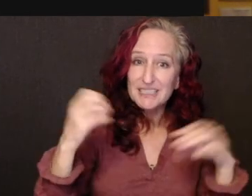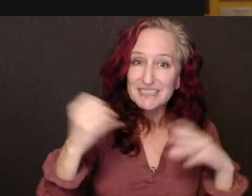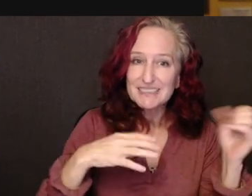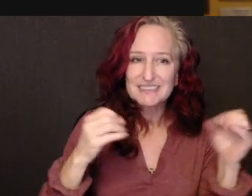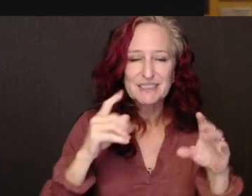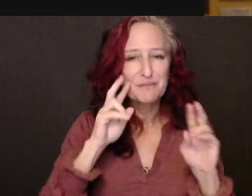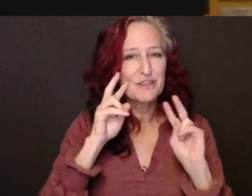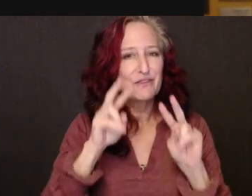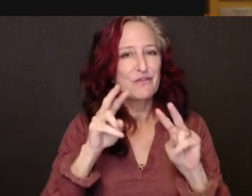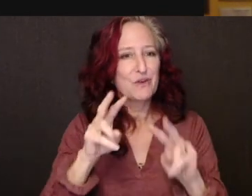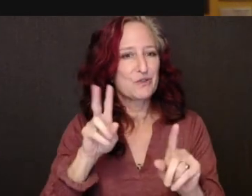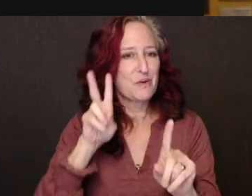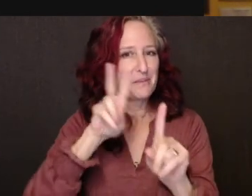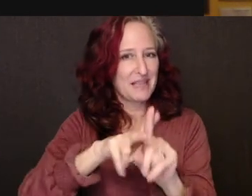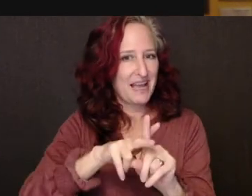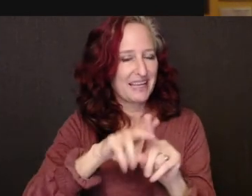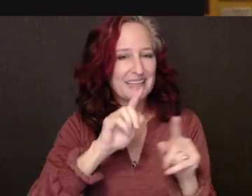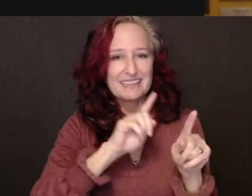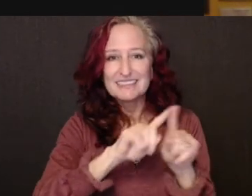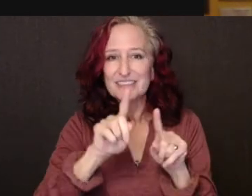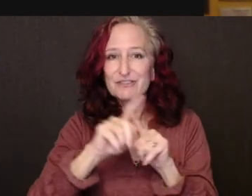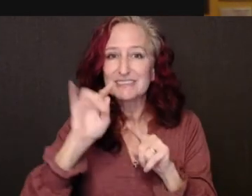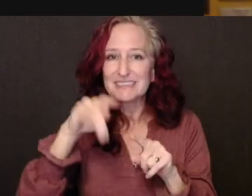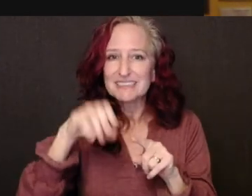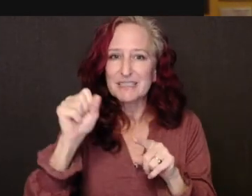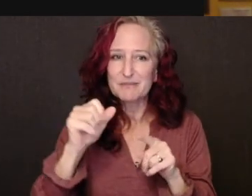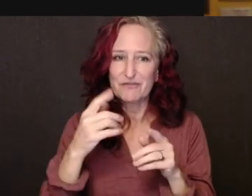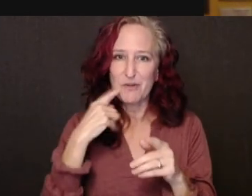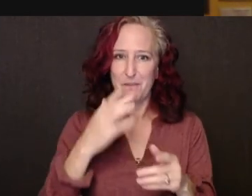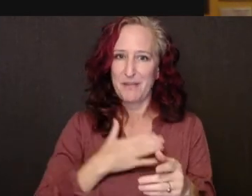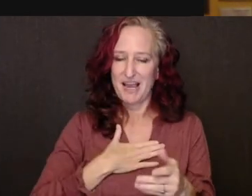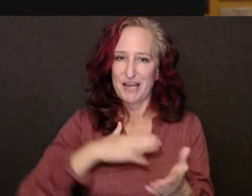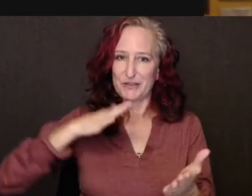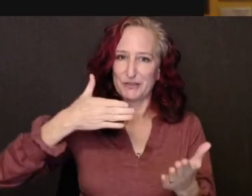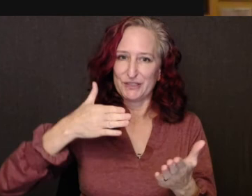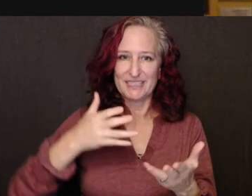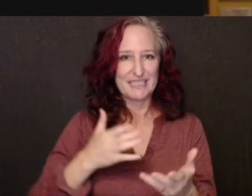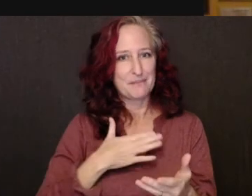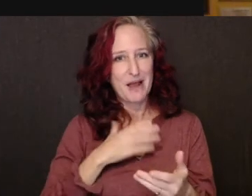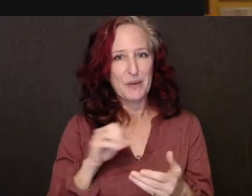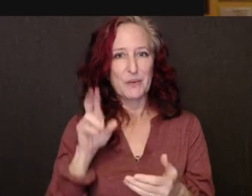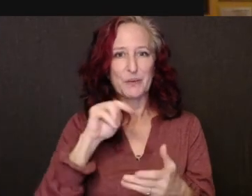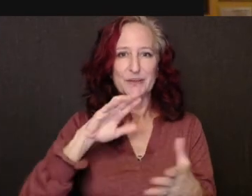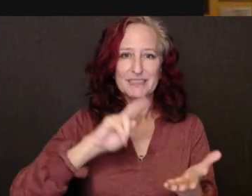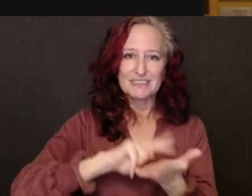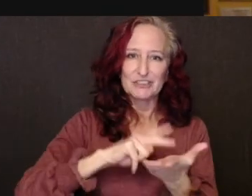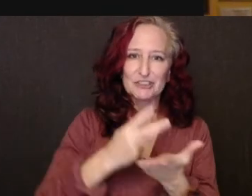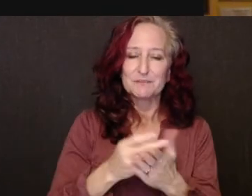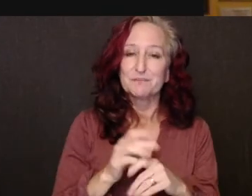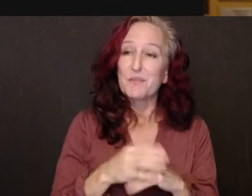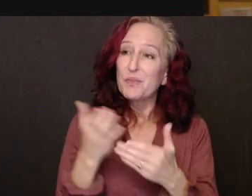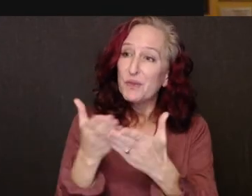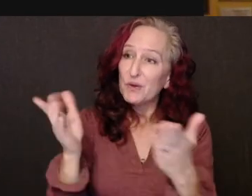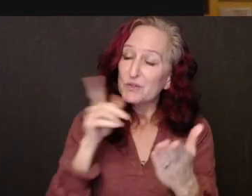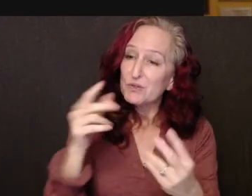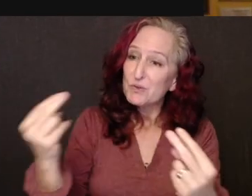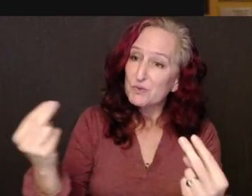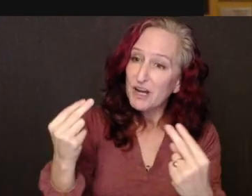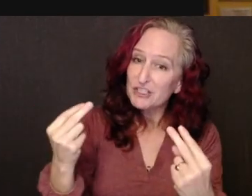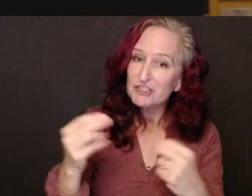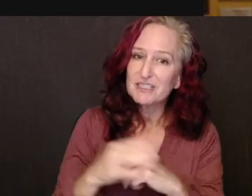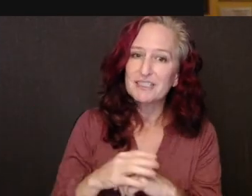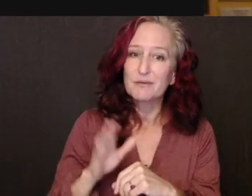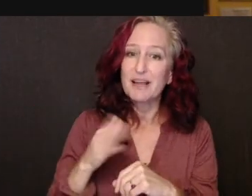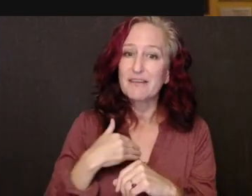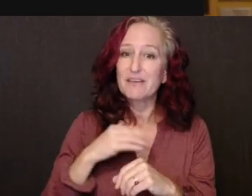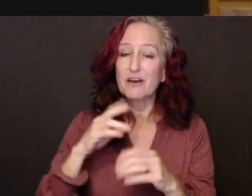cooking demonstrations, and I feel personally as if I learned so many techniques when it comes to just, using plant-based ingredients. And I'm looking forward